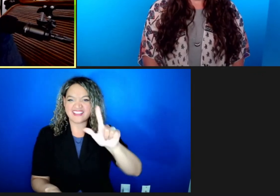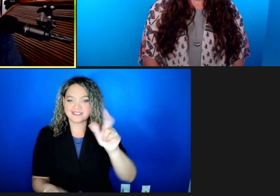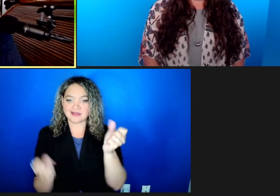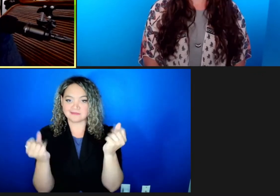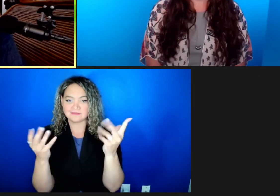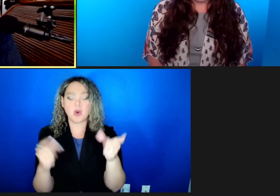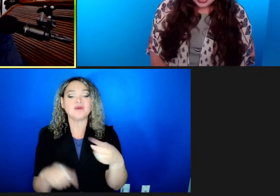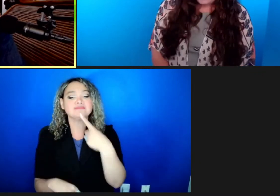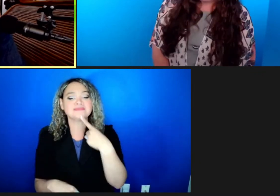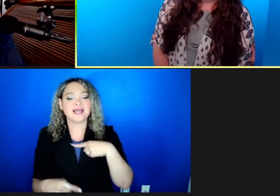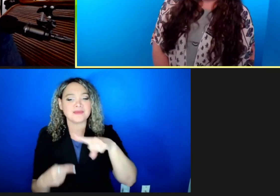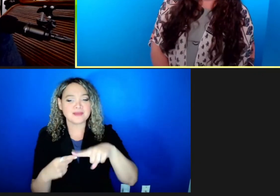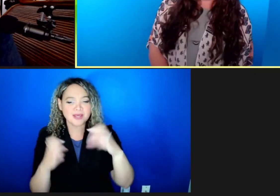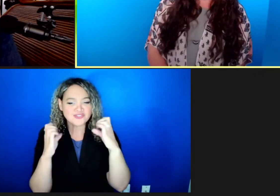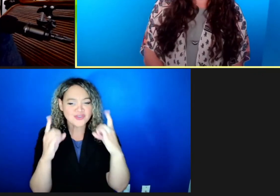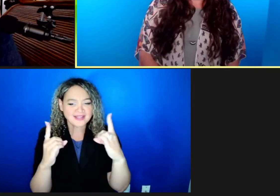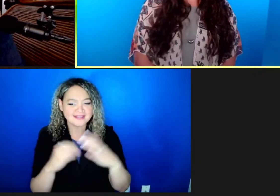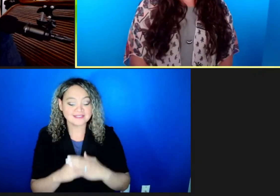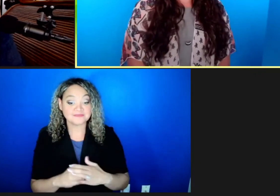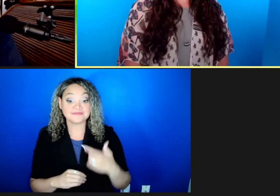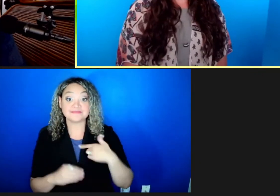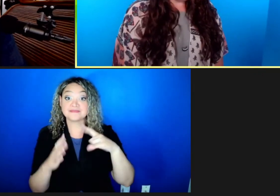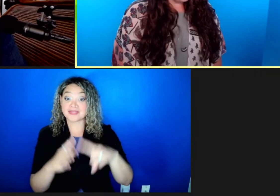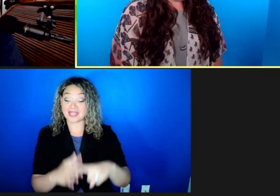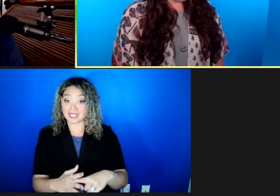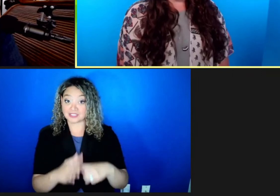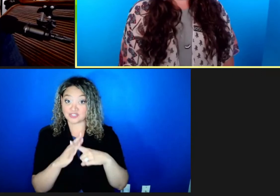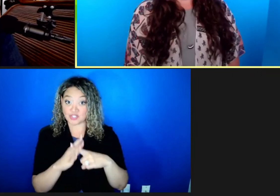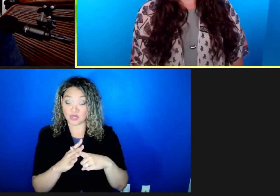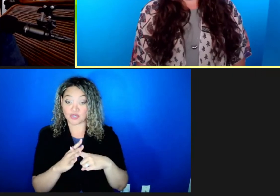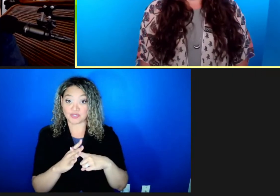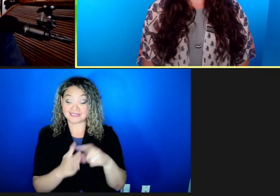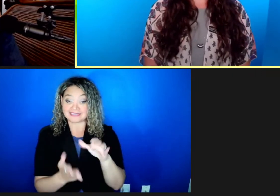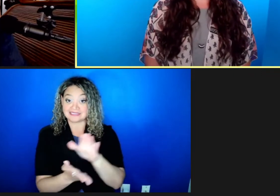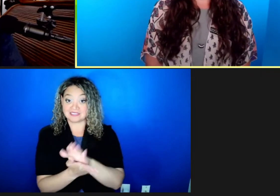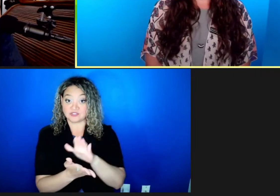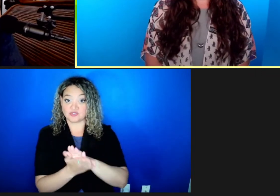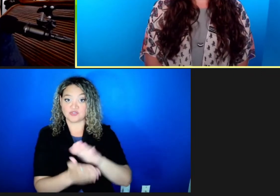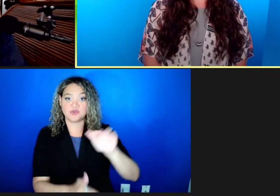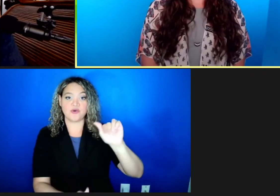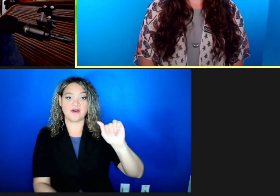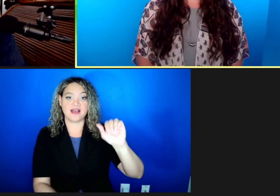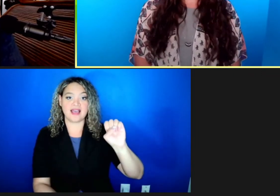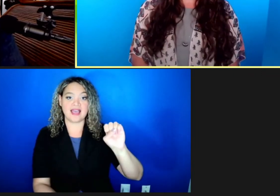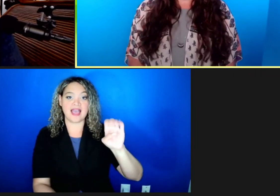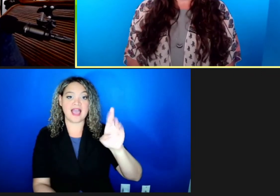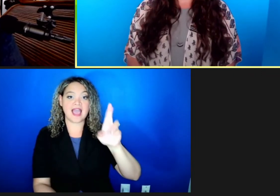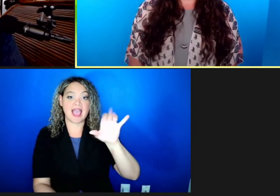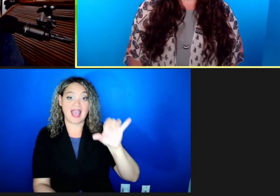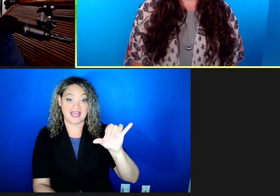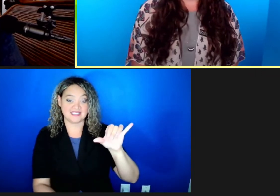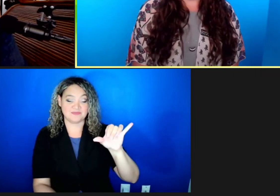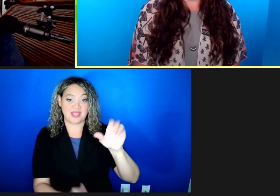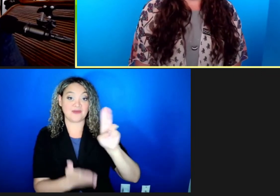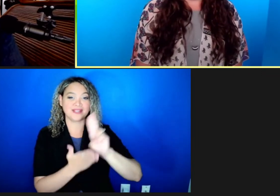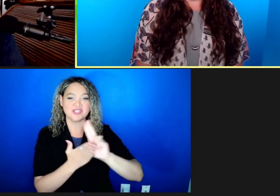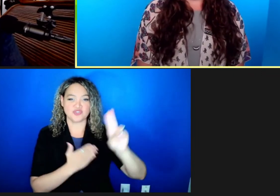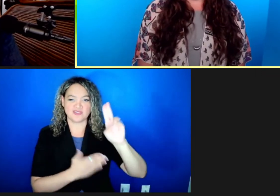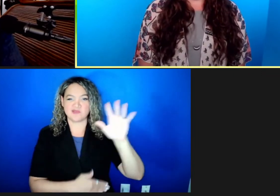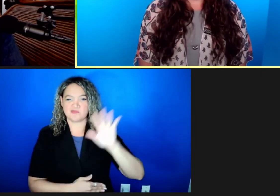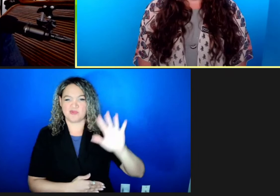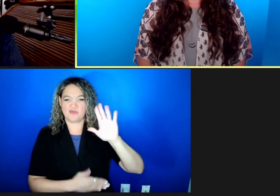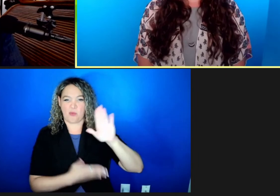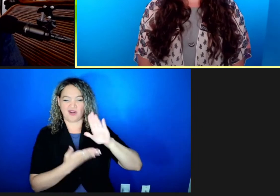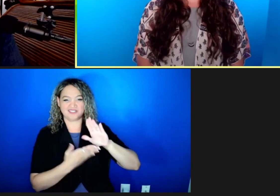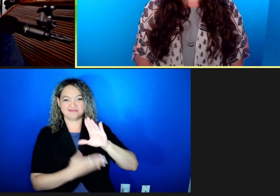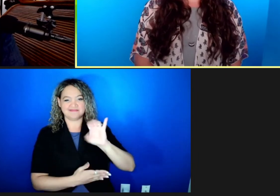your education. Well, I started my education at Asbury, now university, then it was Asbury